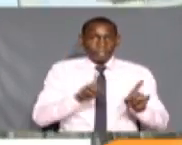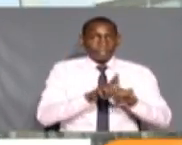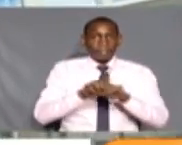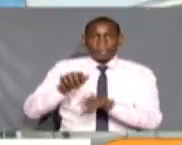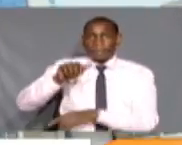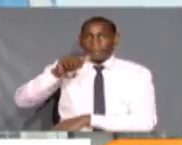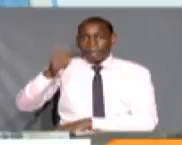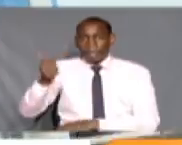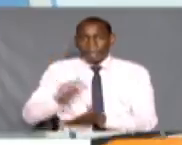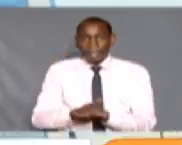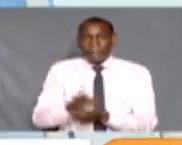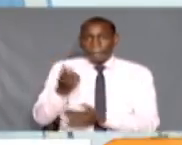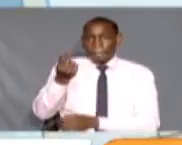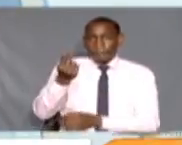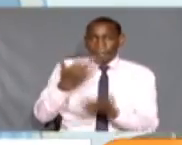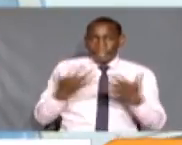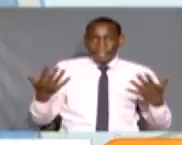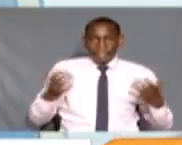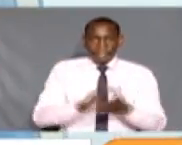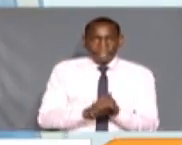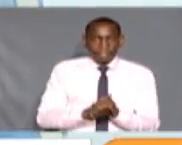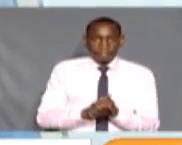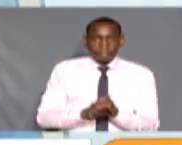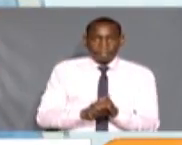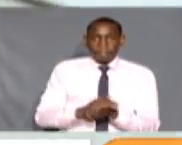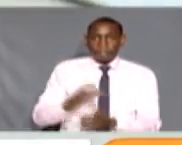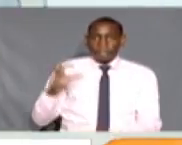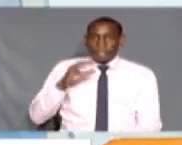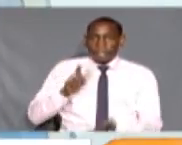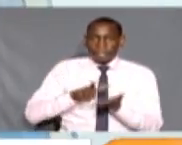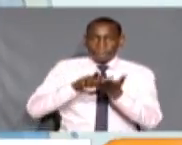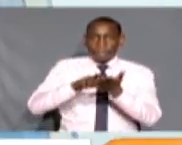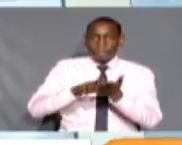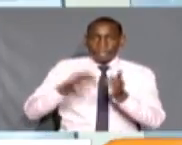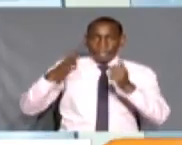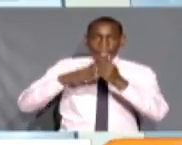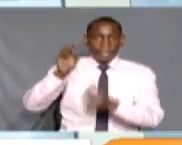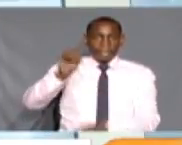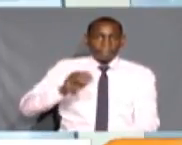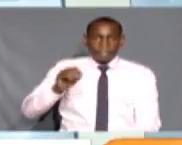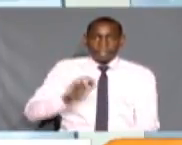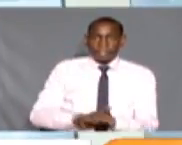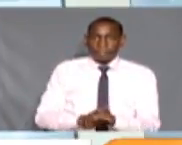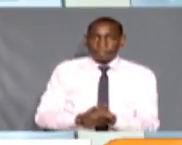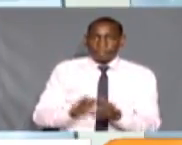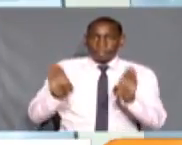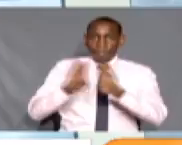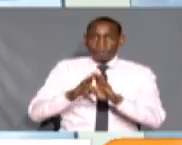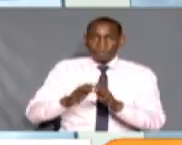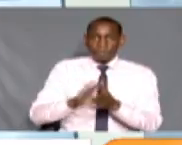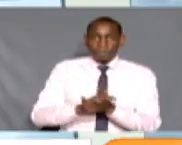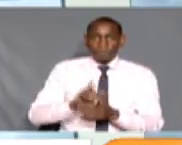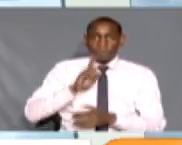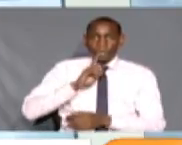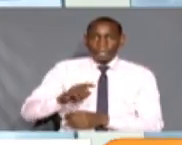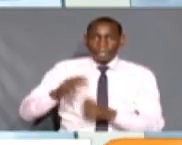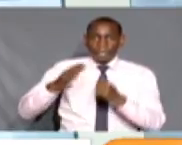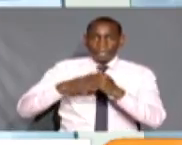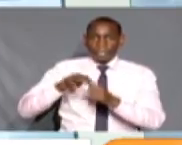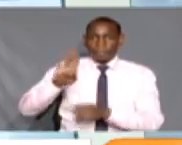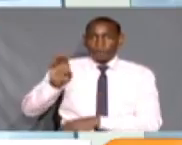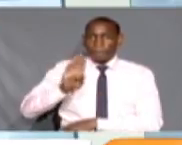other liquid assets. Now, net customer loans were up 9% to close at 194 billion